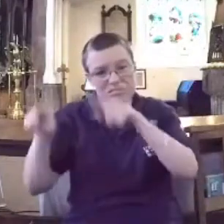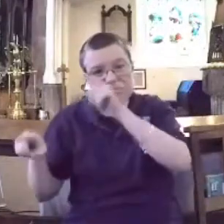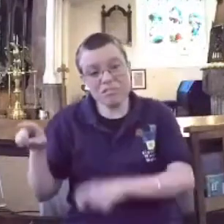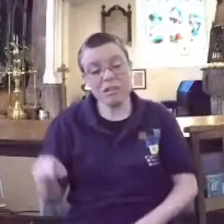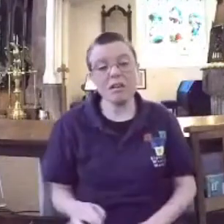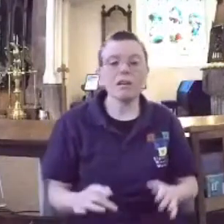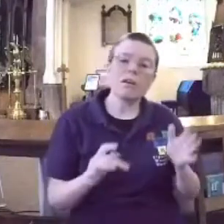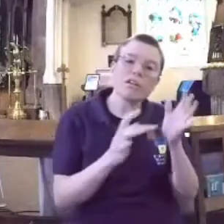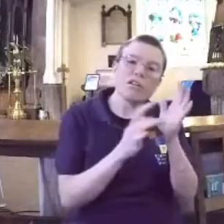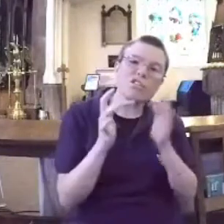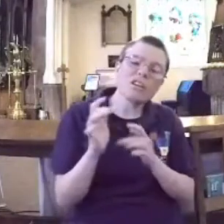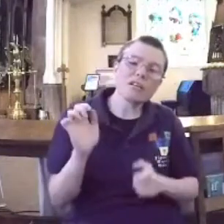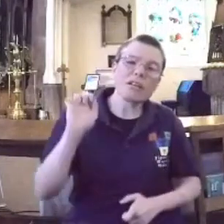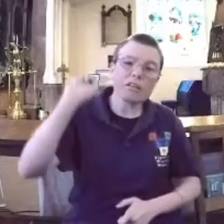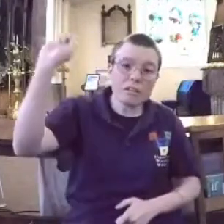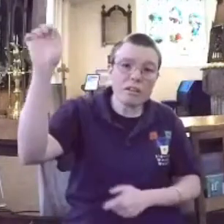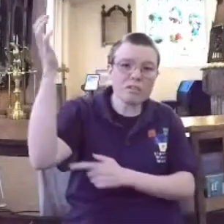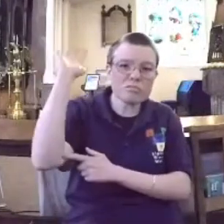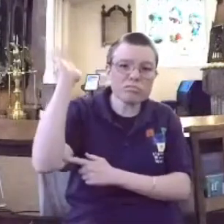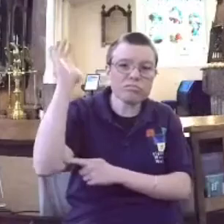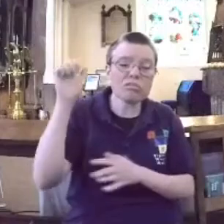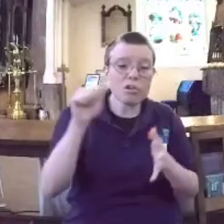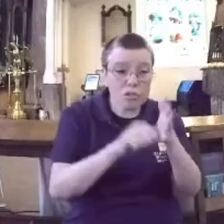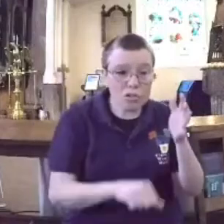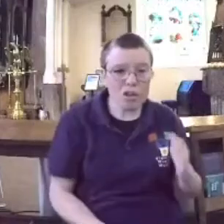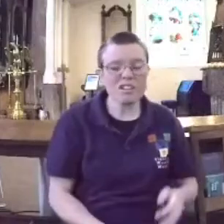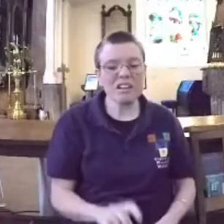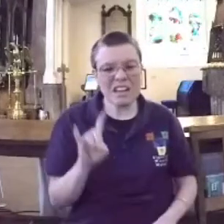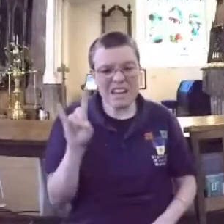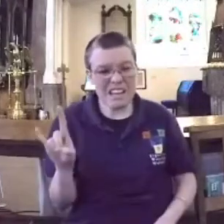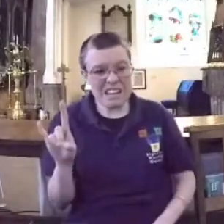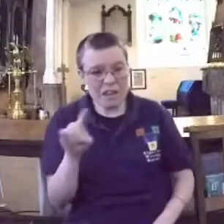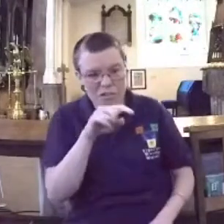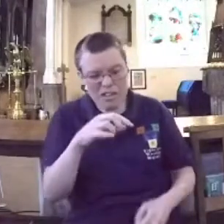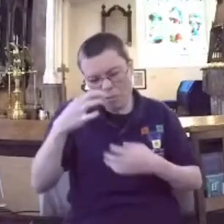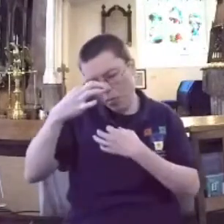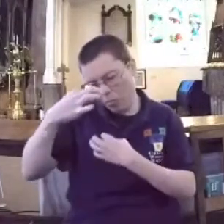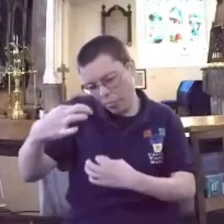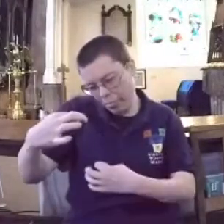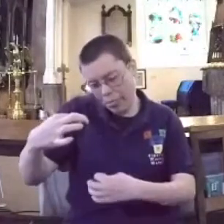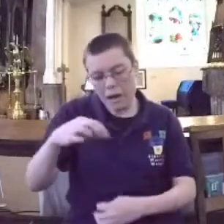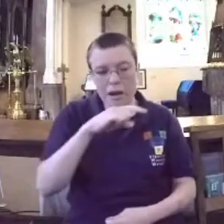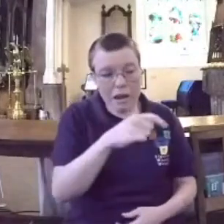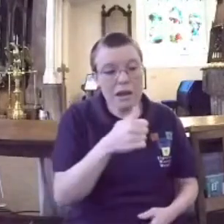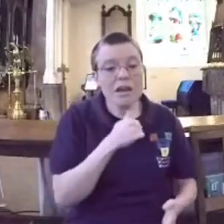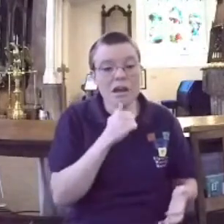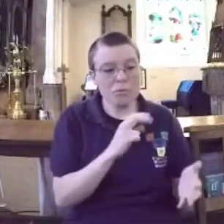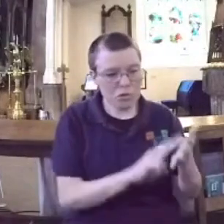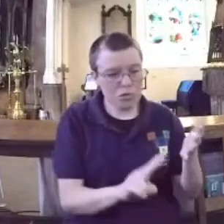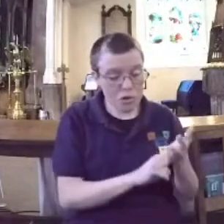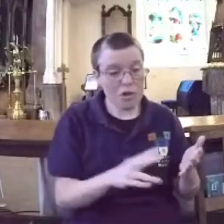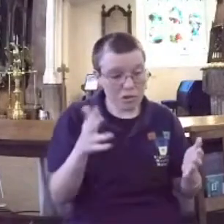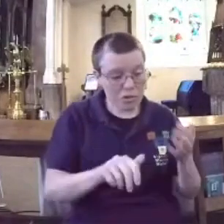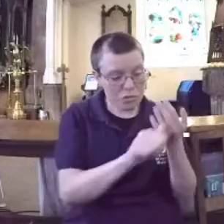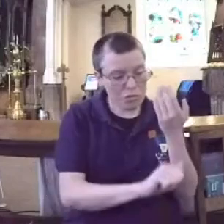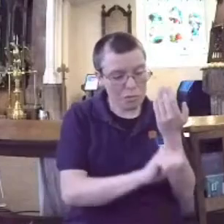Now, Jesus started his ministry being tempted by the devil, and he used verses from Scripture to defend himself